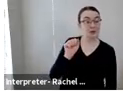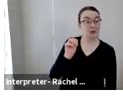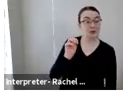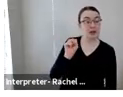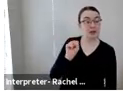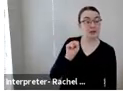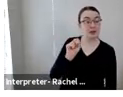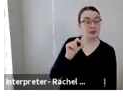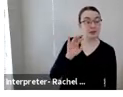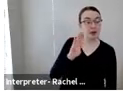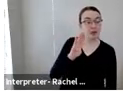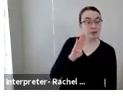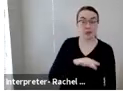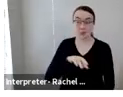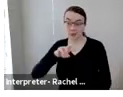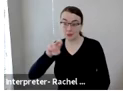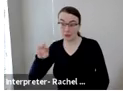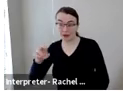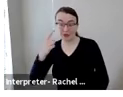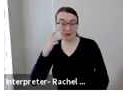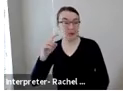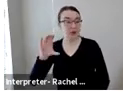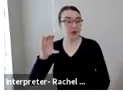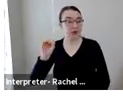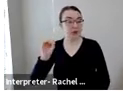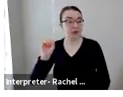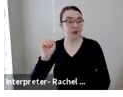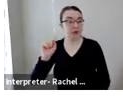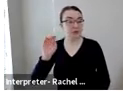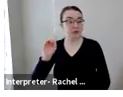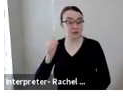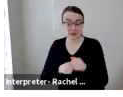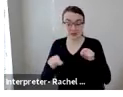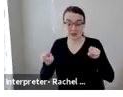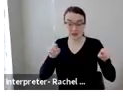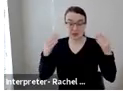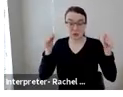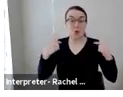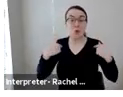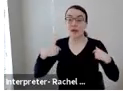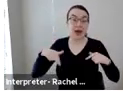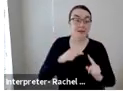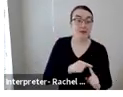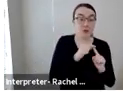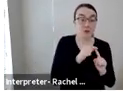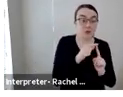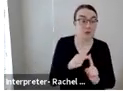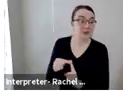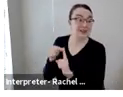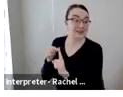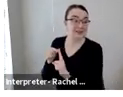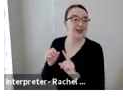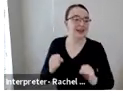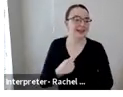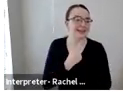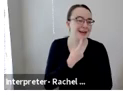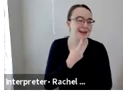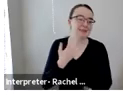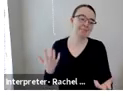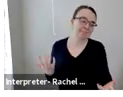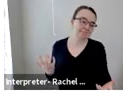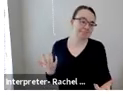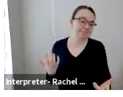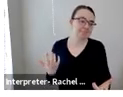right was for Costco. So they could say they had an exclusive for a specific product. So it's not always